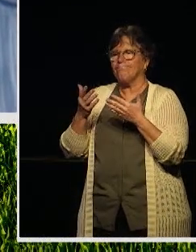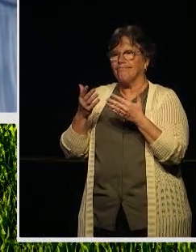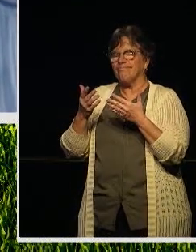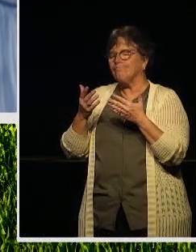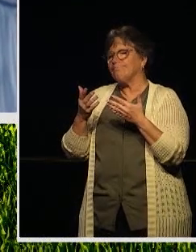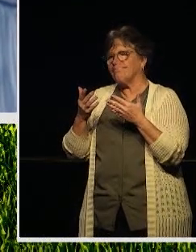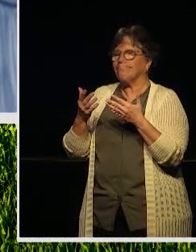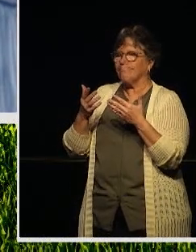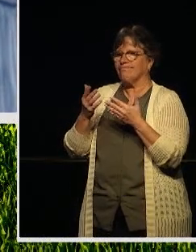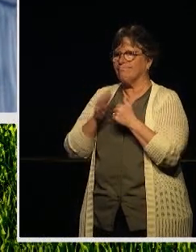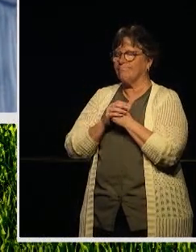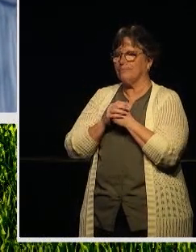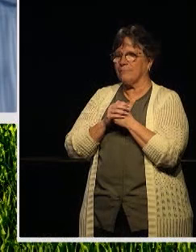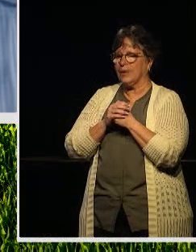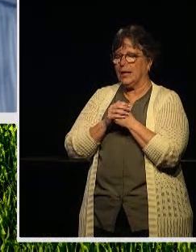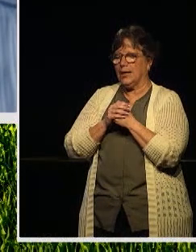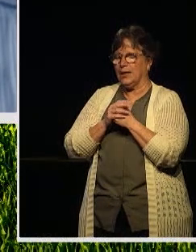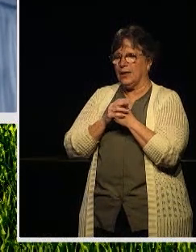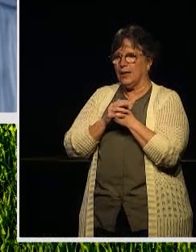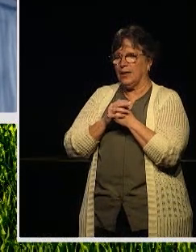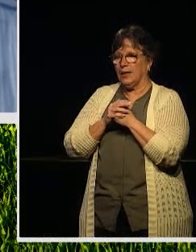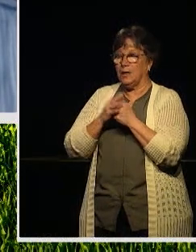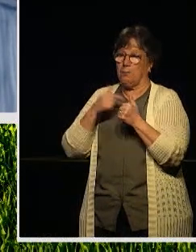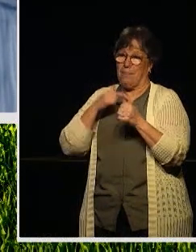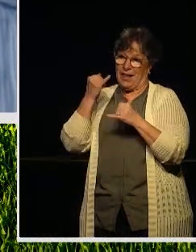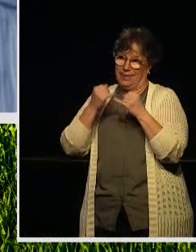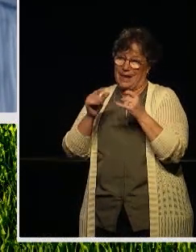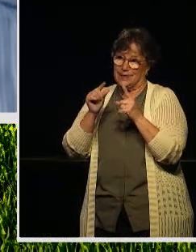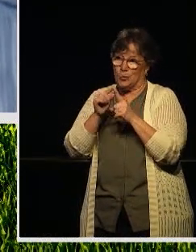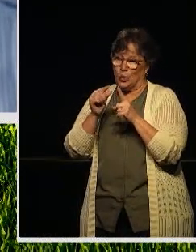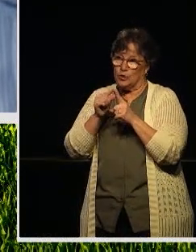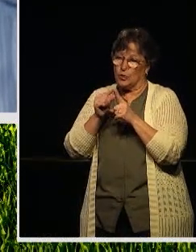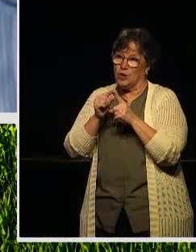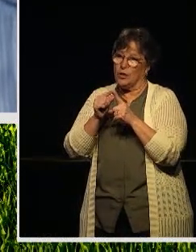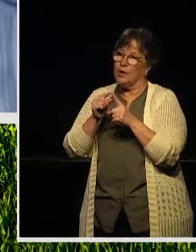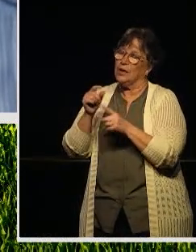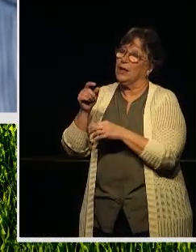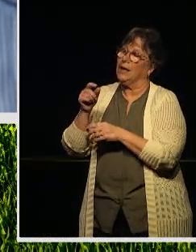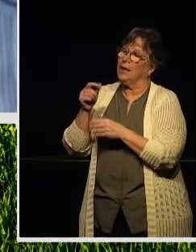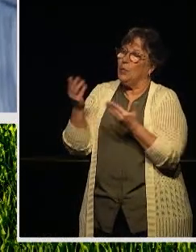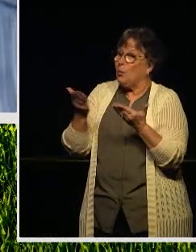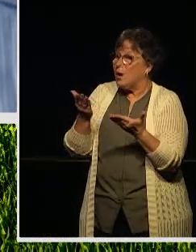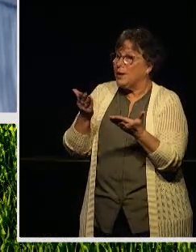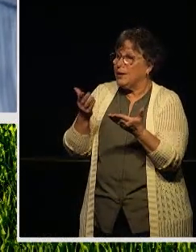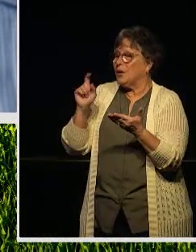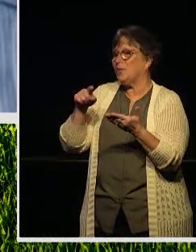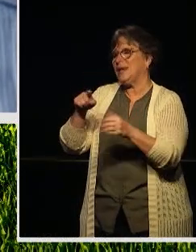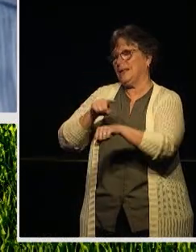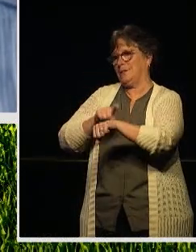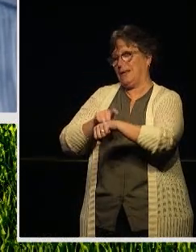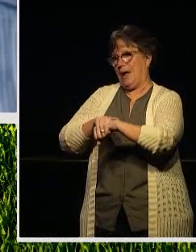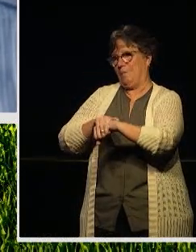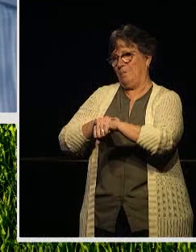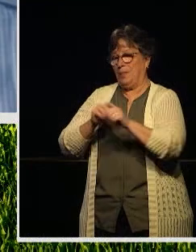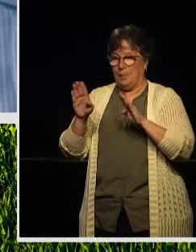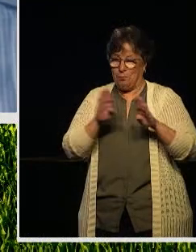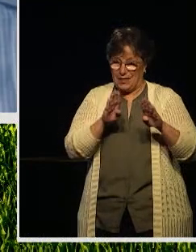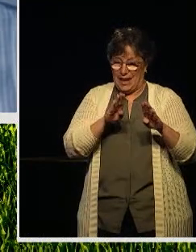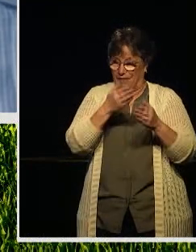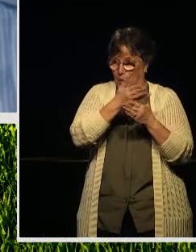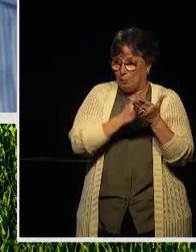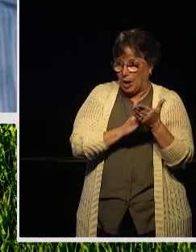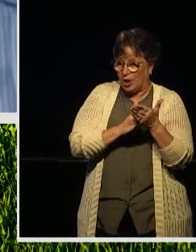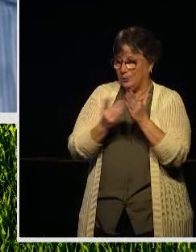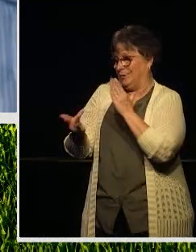just, if parting words would be this all takes time, both on the sort of the behavior side as well as on